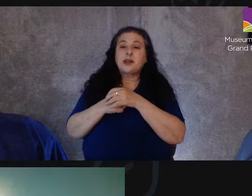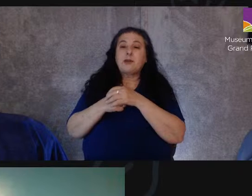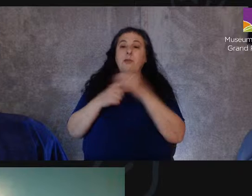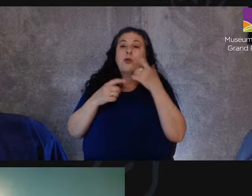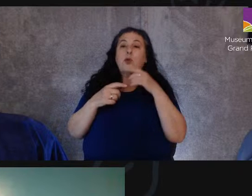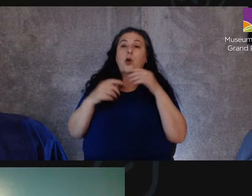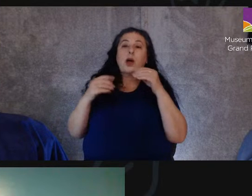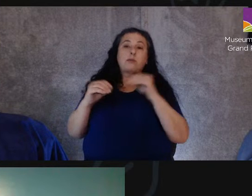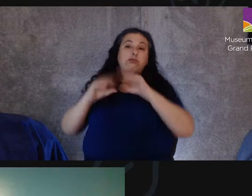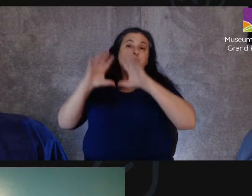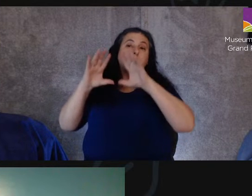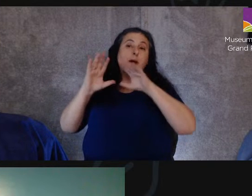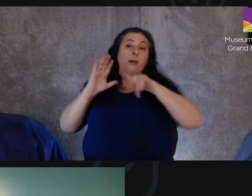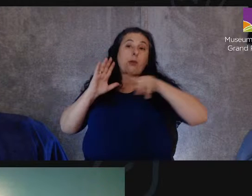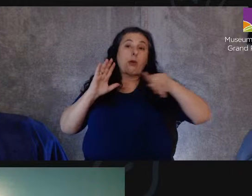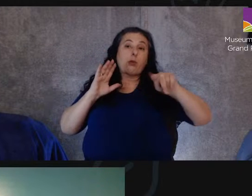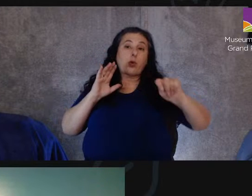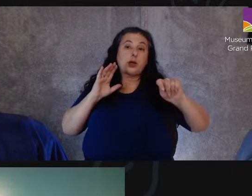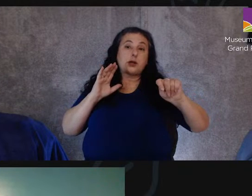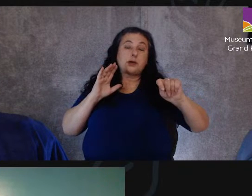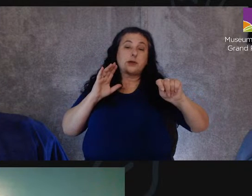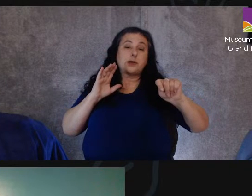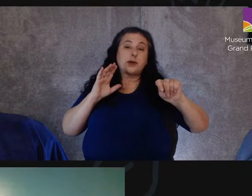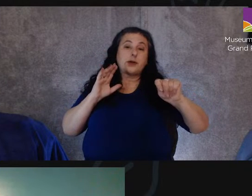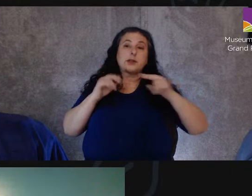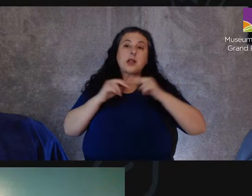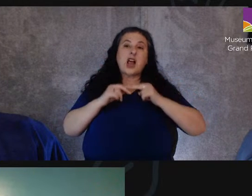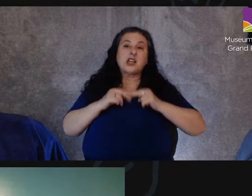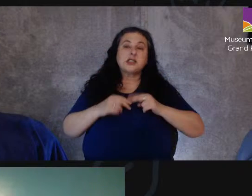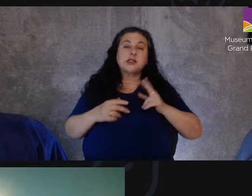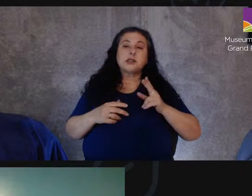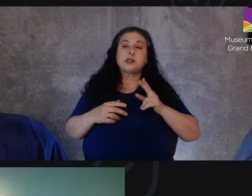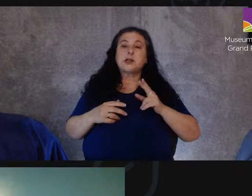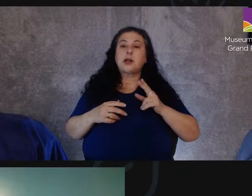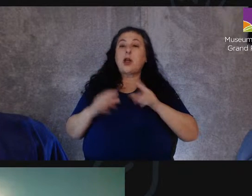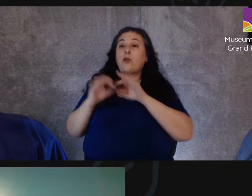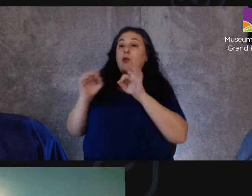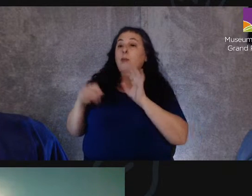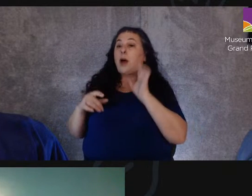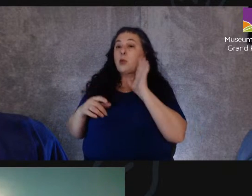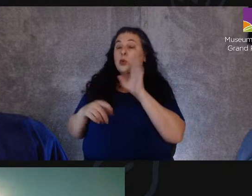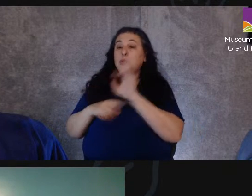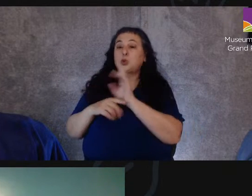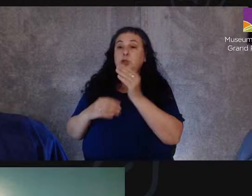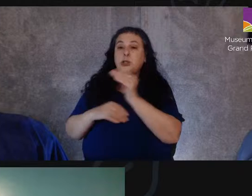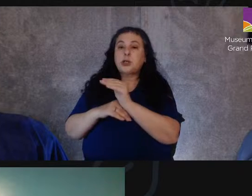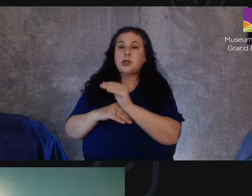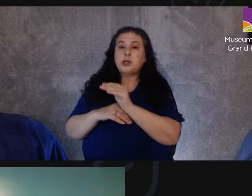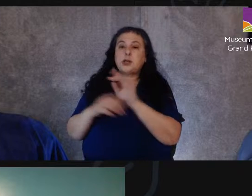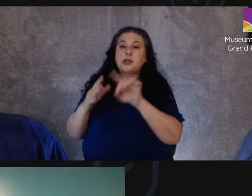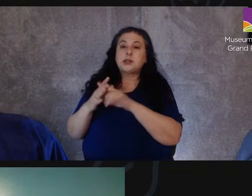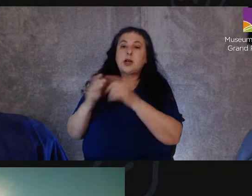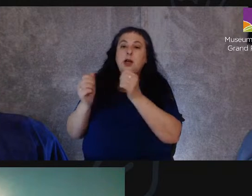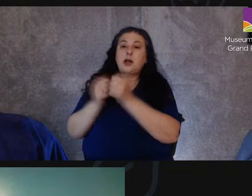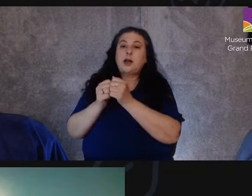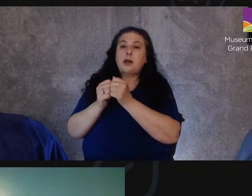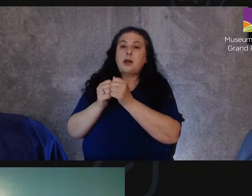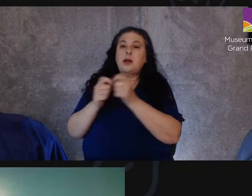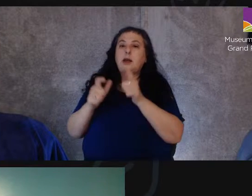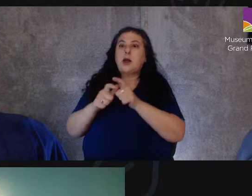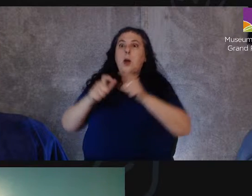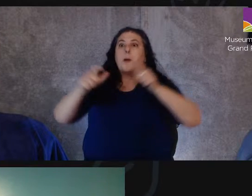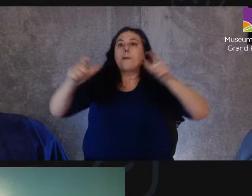PowerPoint show, I want to just explain that the format I thought I would use tonight is I'm going to kind of start with a